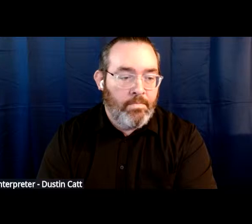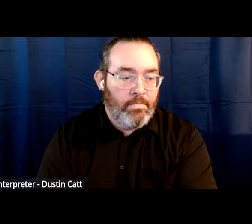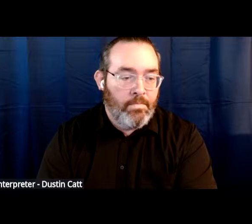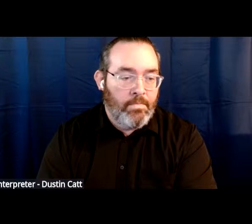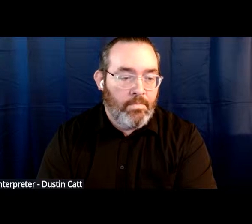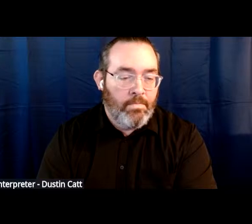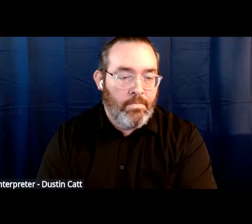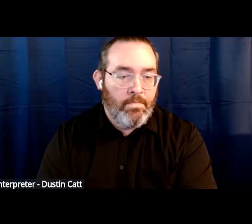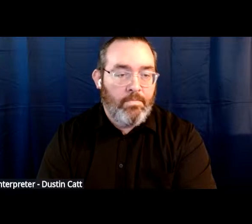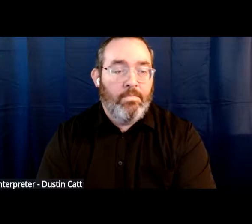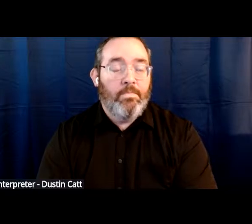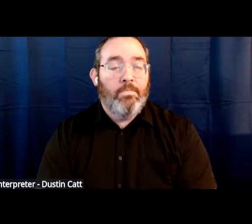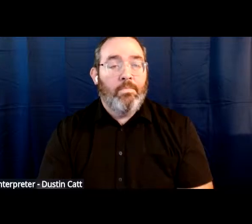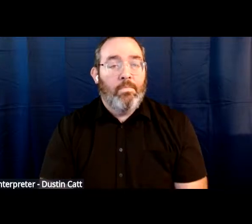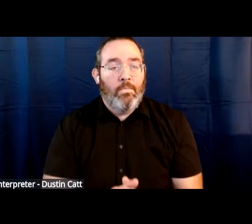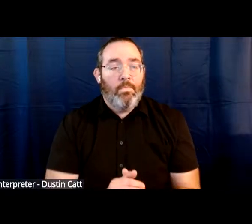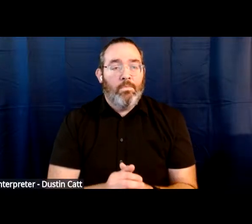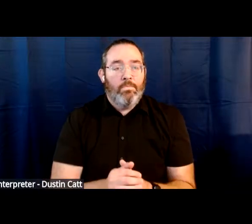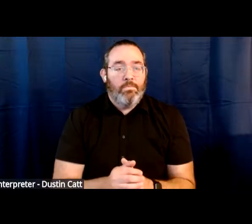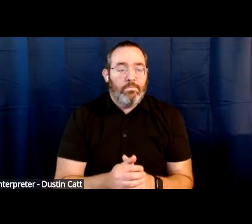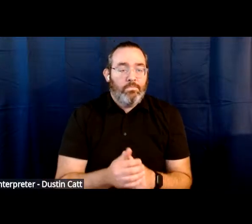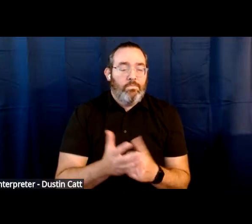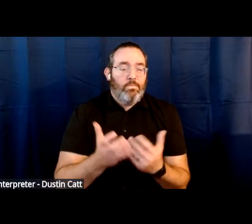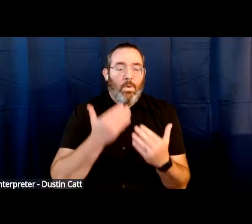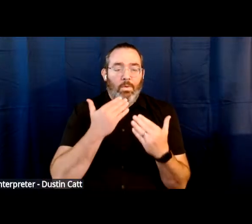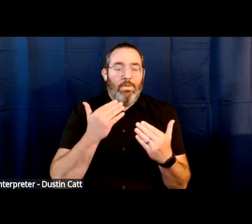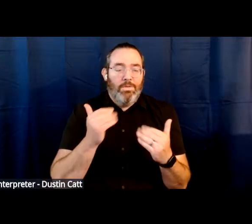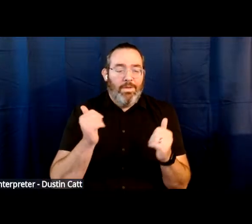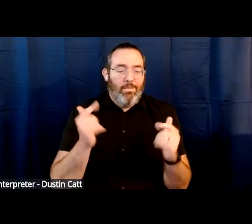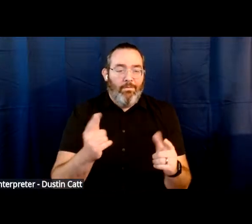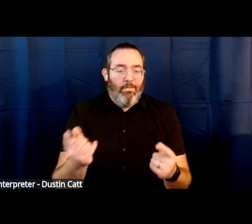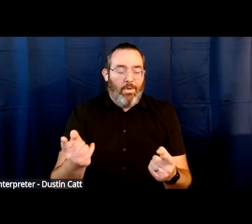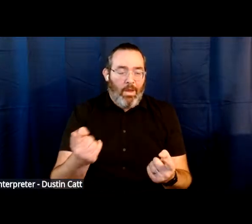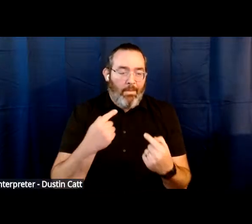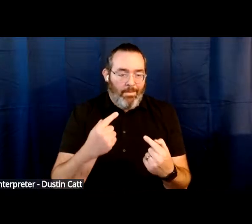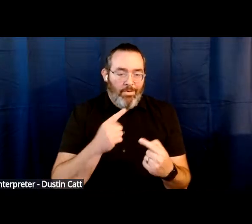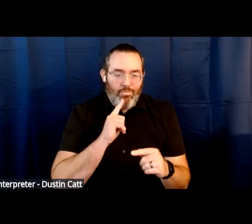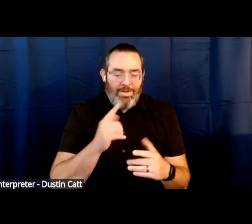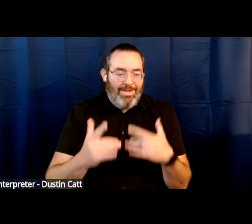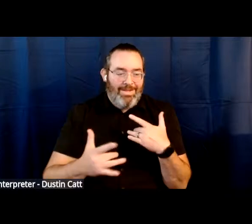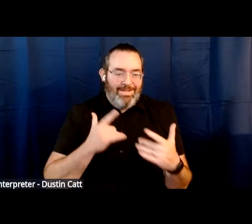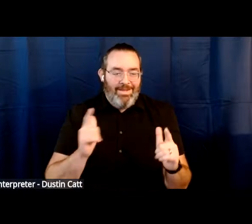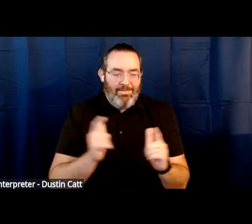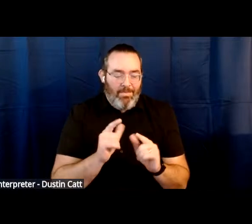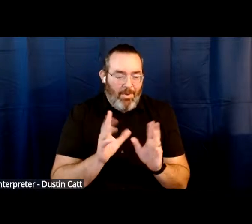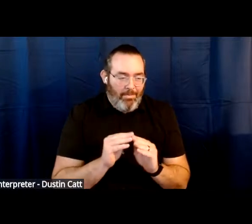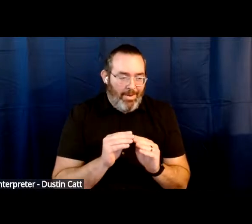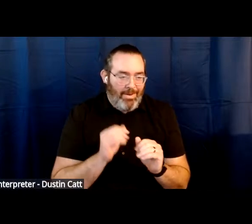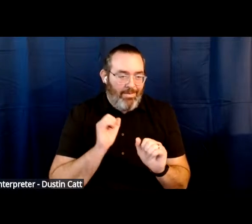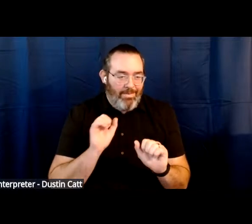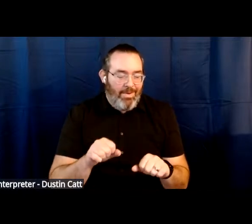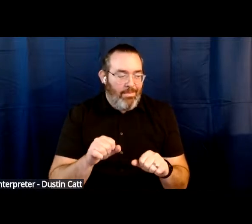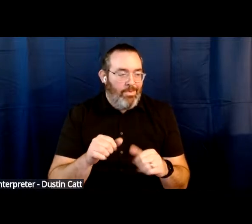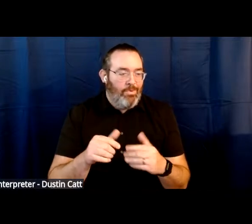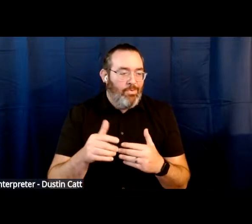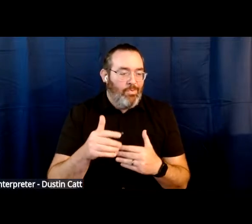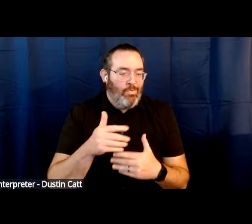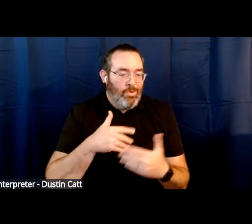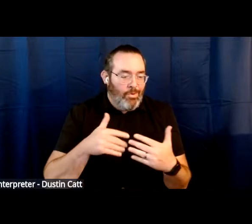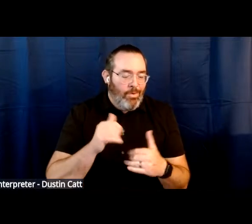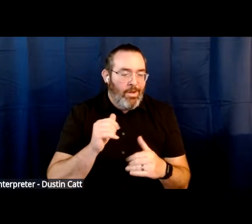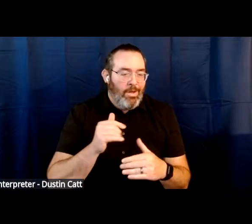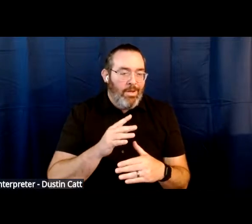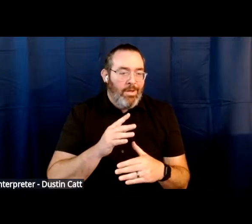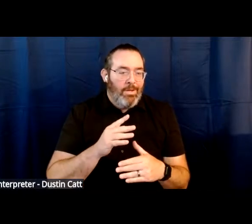Great. So well, I wanted to just thank everybody for coming. This is really exciting, small meeting where we can interact and talk about our